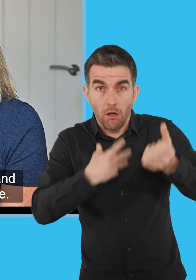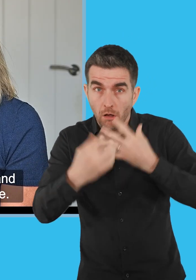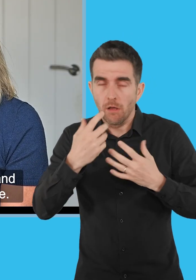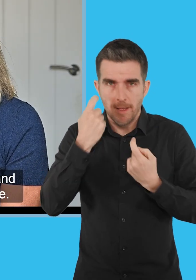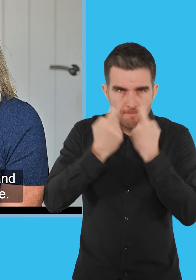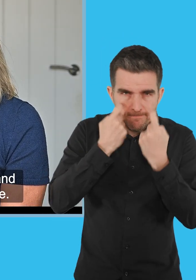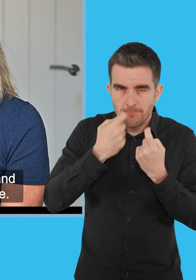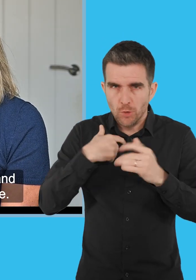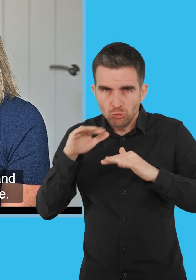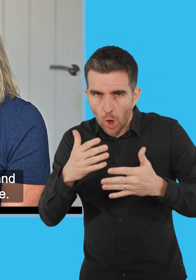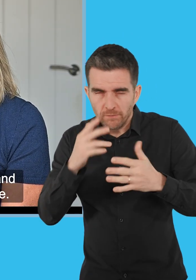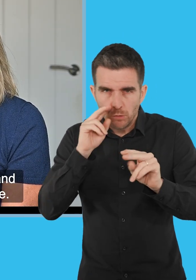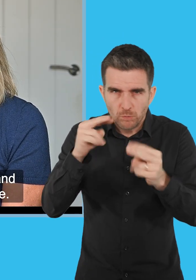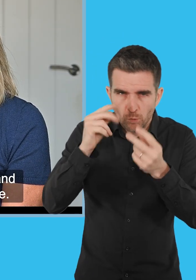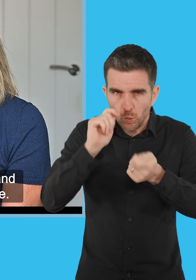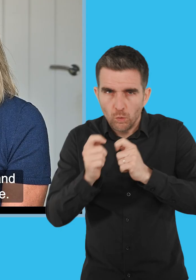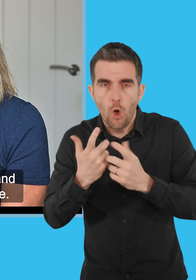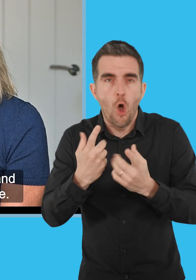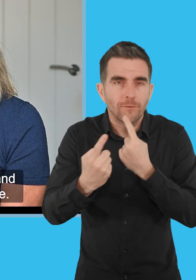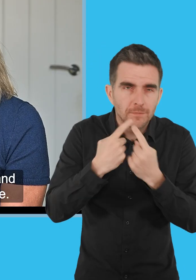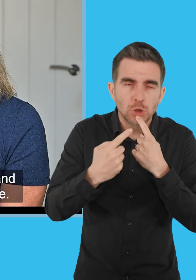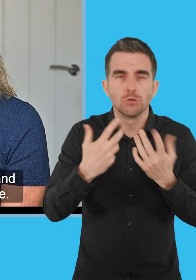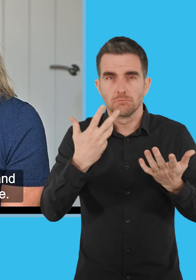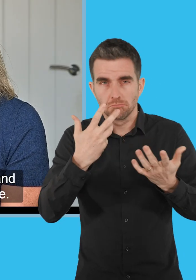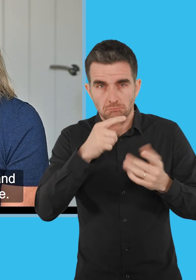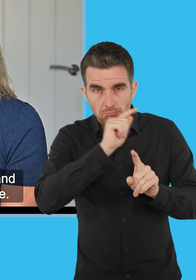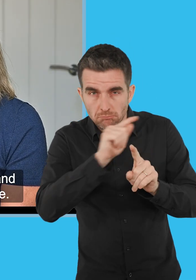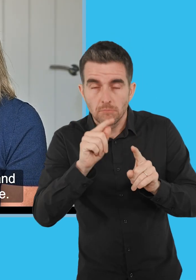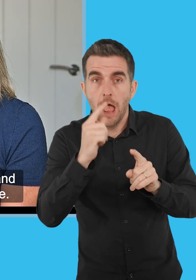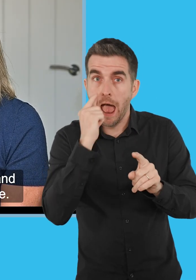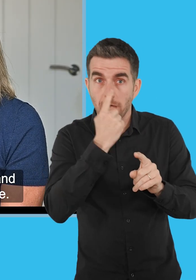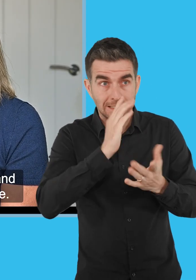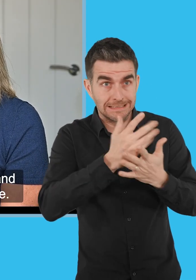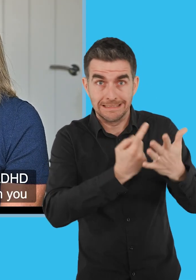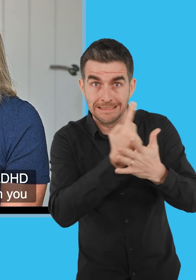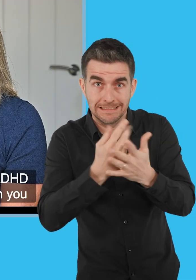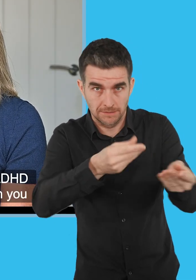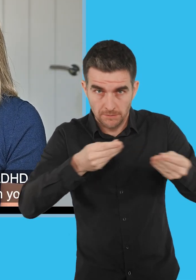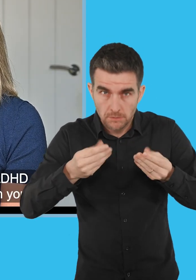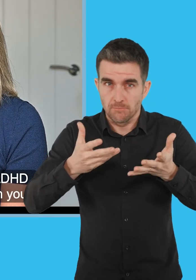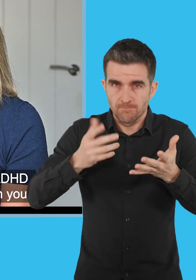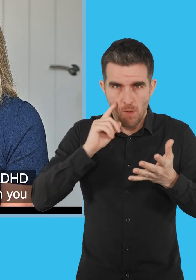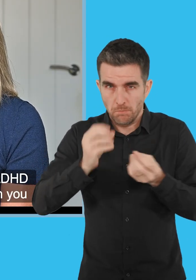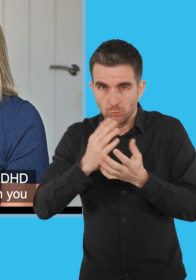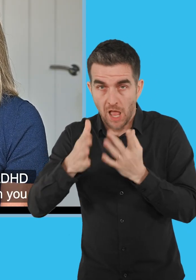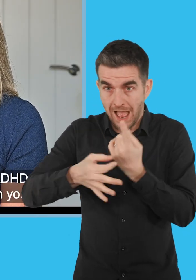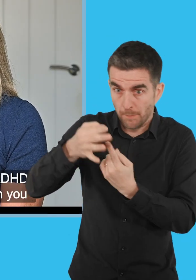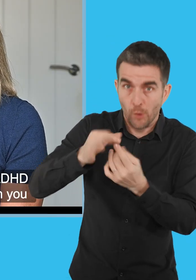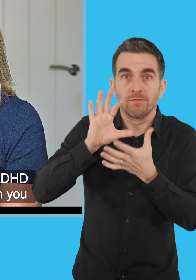like service review information and clinical evidence to decide on options for change. And we will make sure